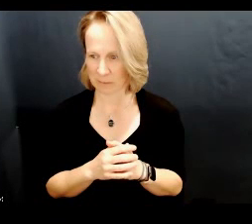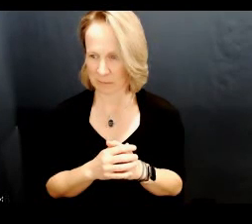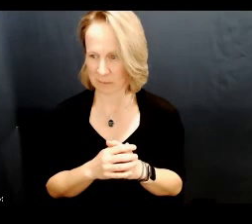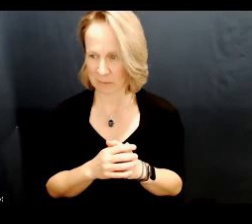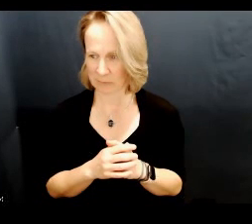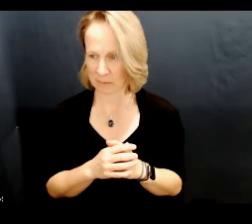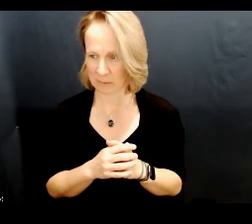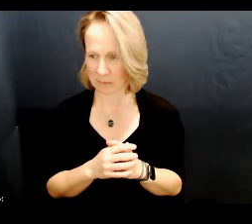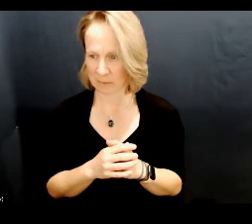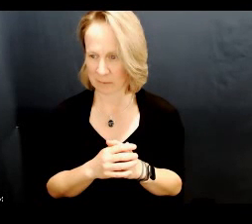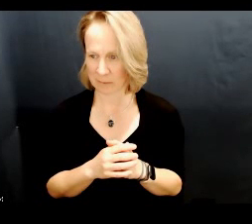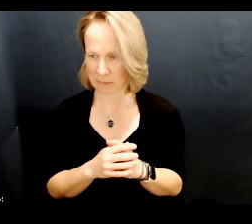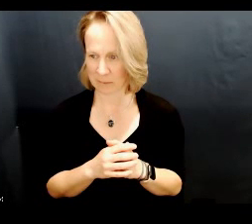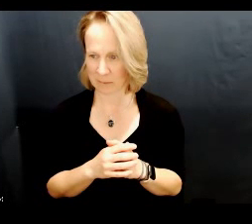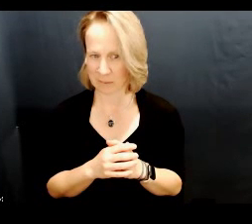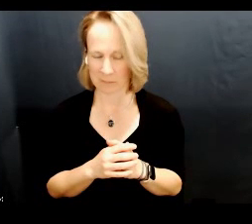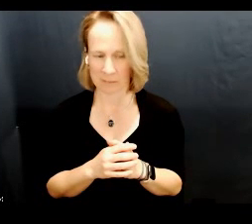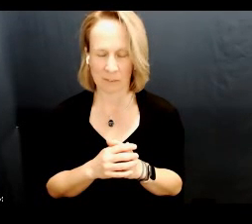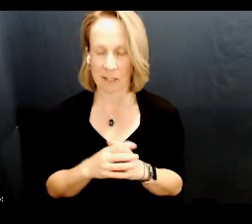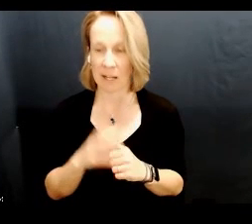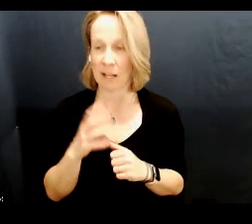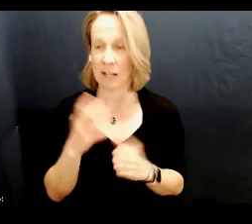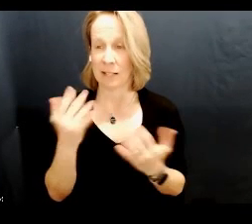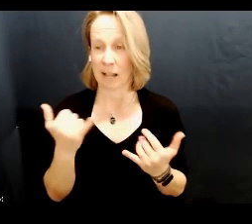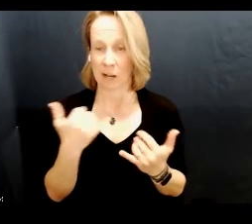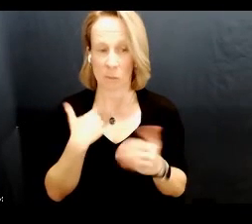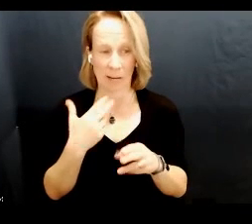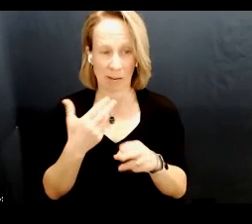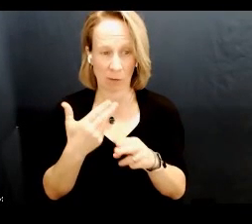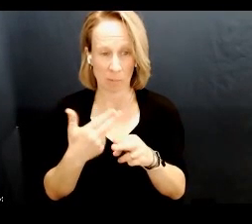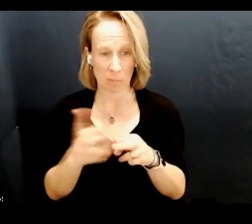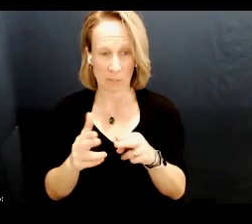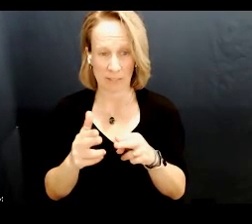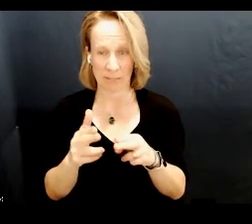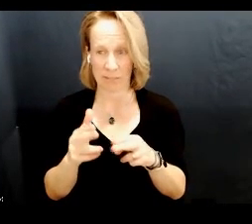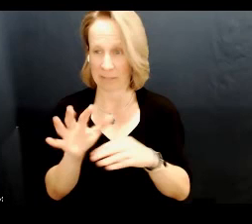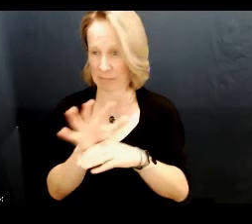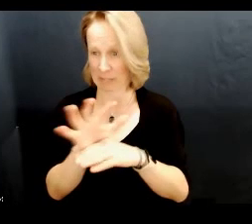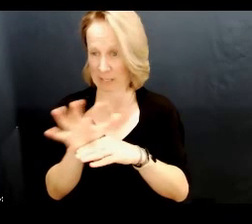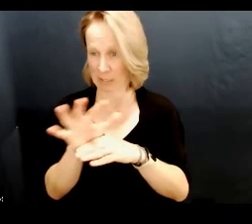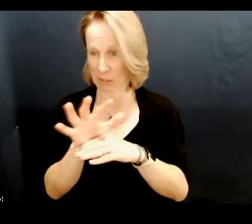Oops. And now we just have a brief video about confidentiality.